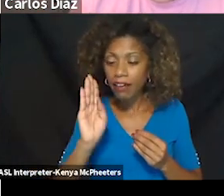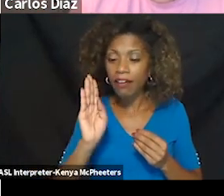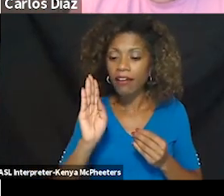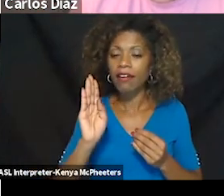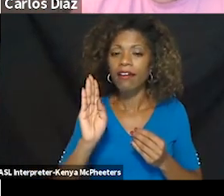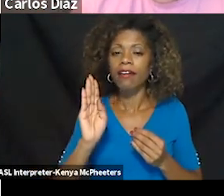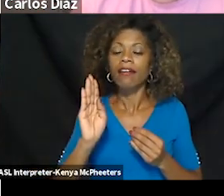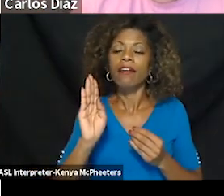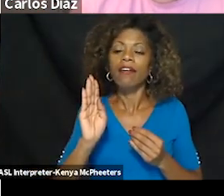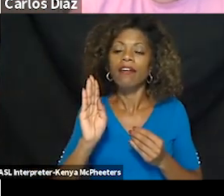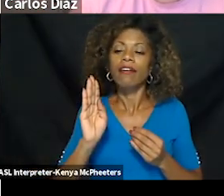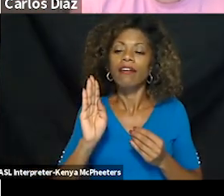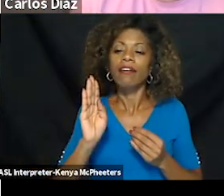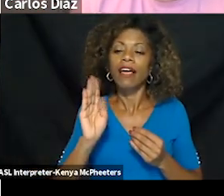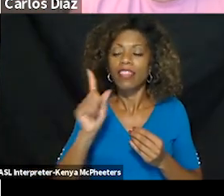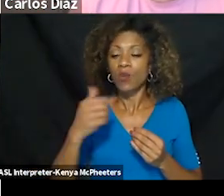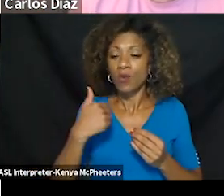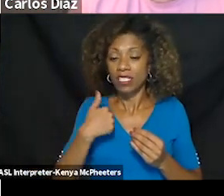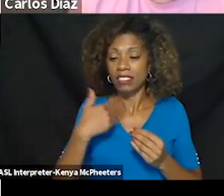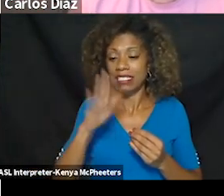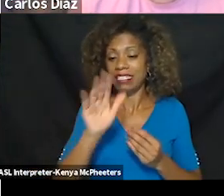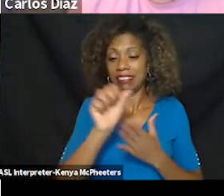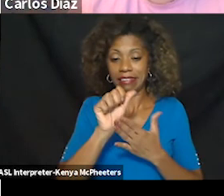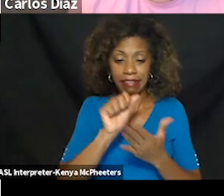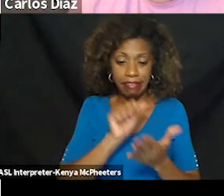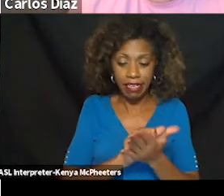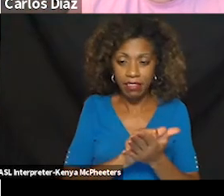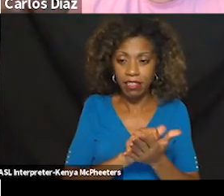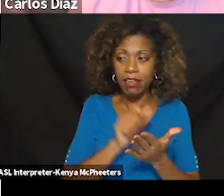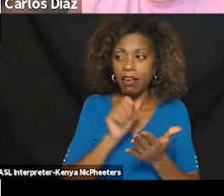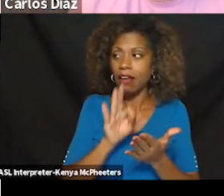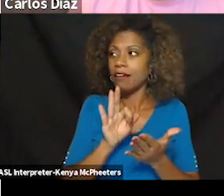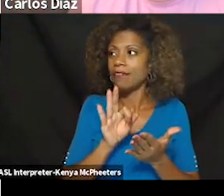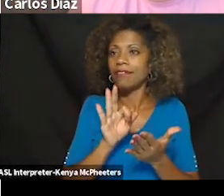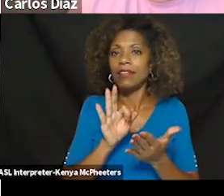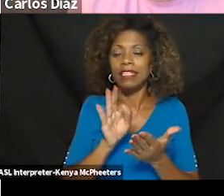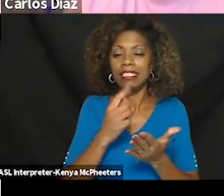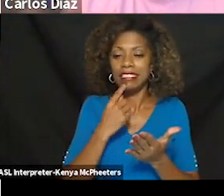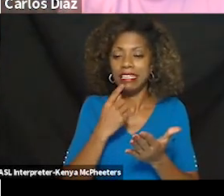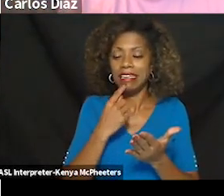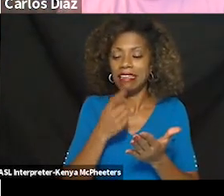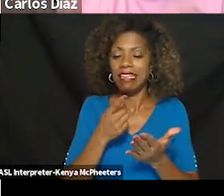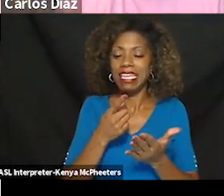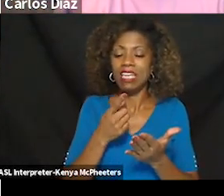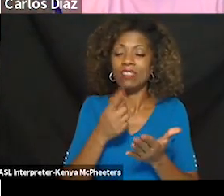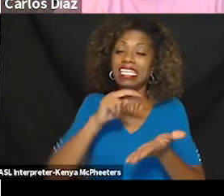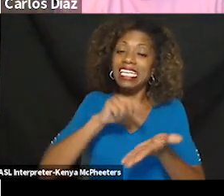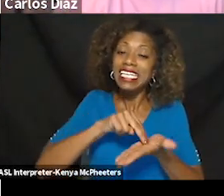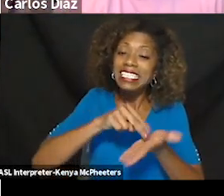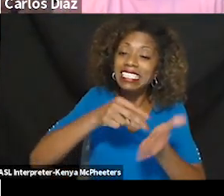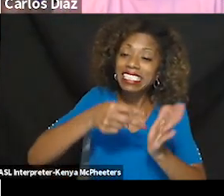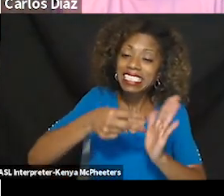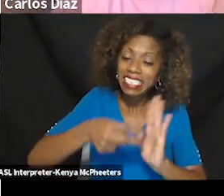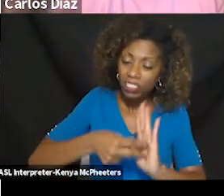long-standing running joke in the Twitter account of putting intentionally messed up tweets about the wrong image in the tweet, and they